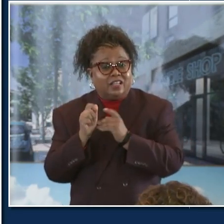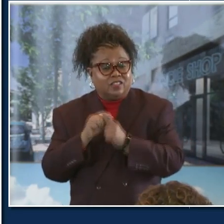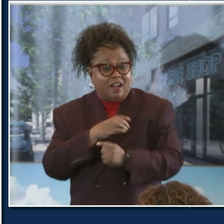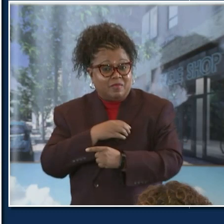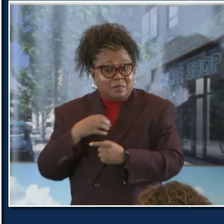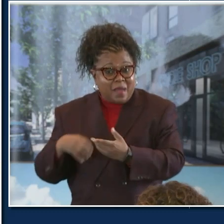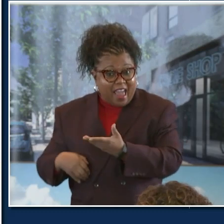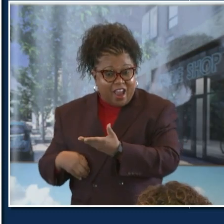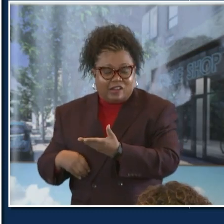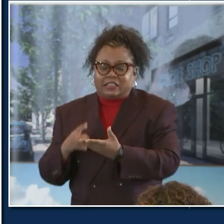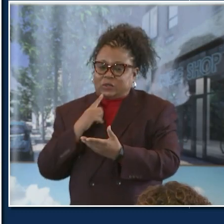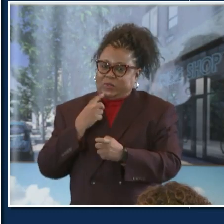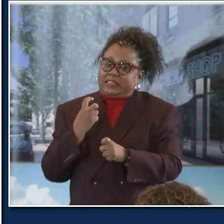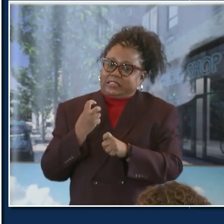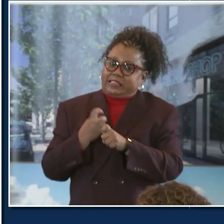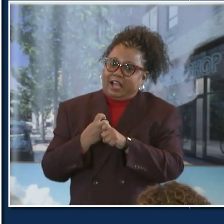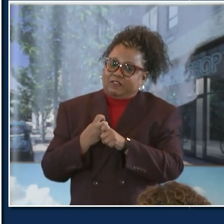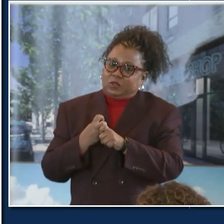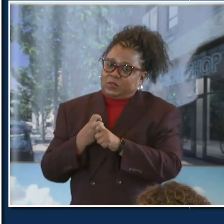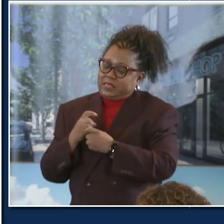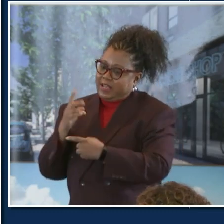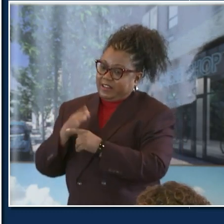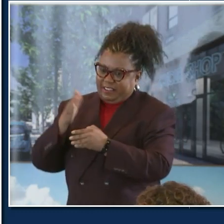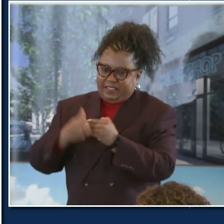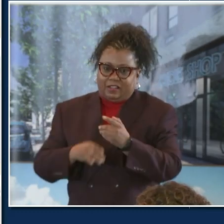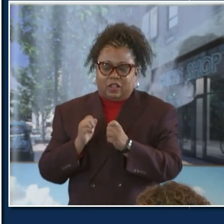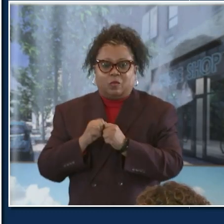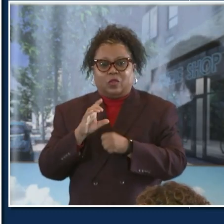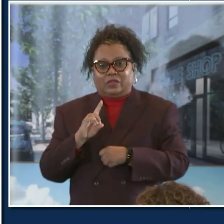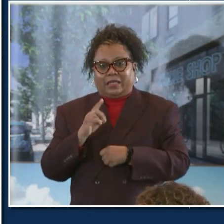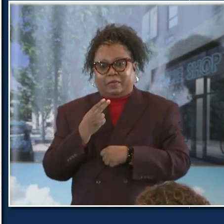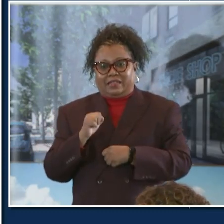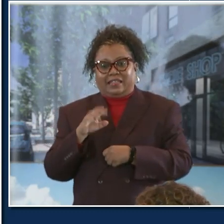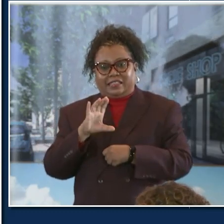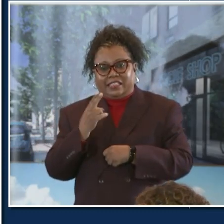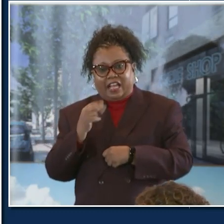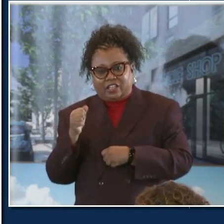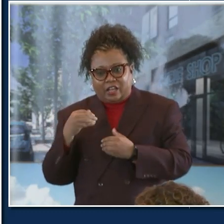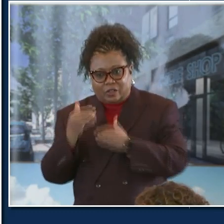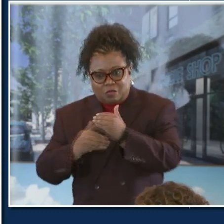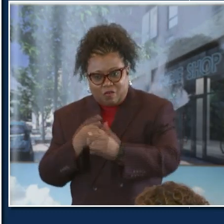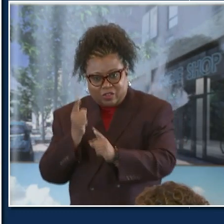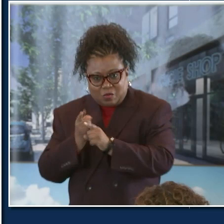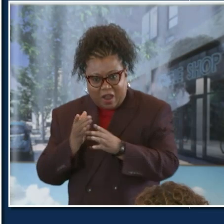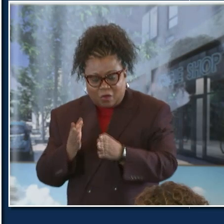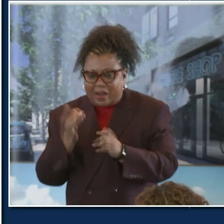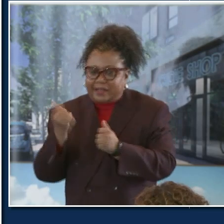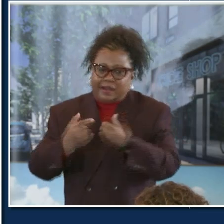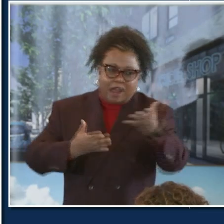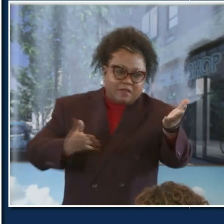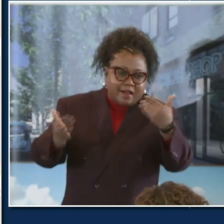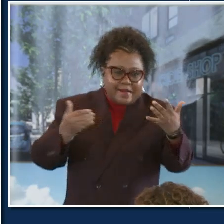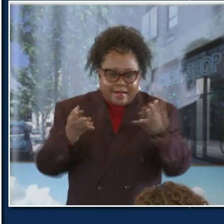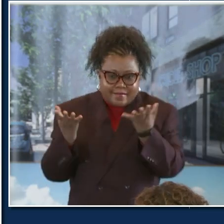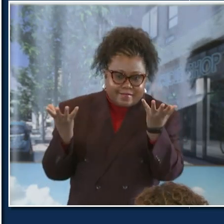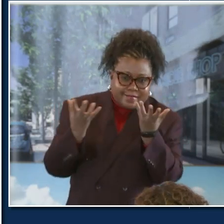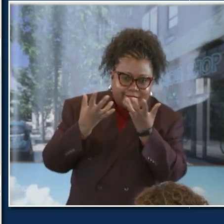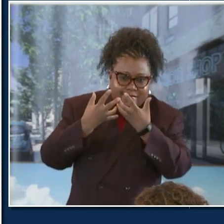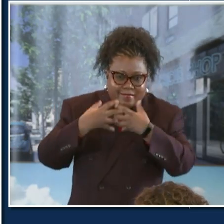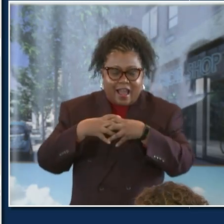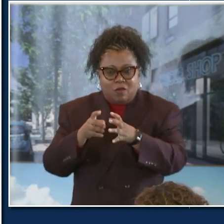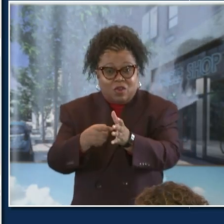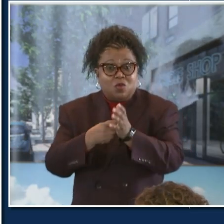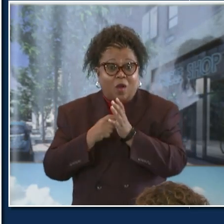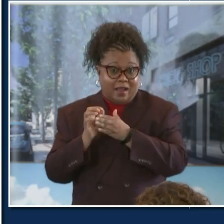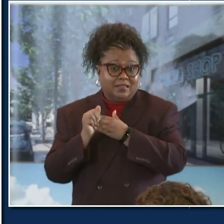the mayor, it is very difficult to get things done through DPD, to get CHA to move in the right direction, to get everybody lined up, and that